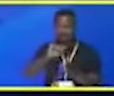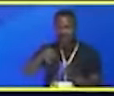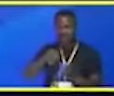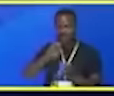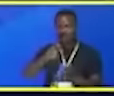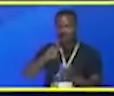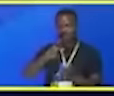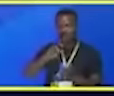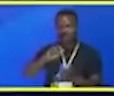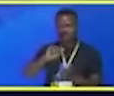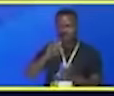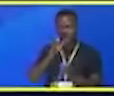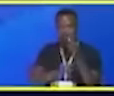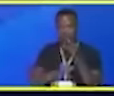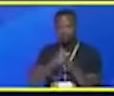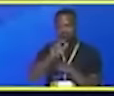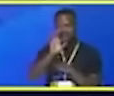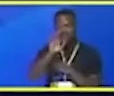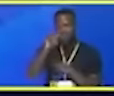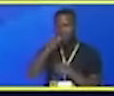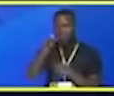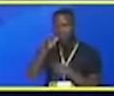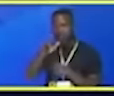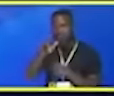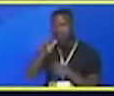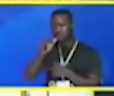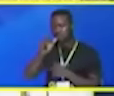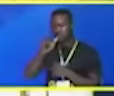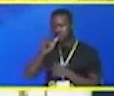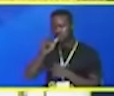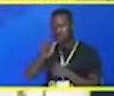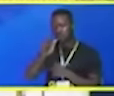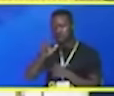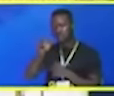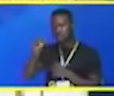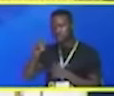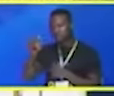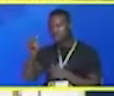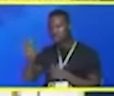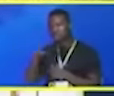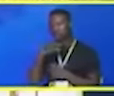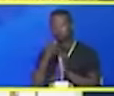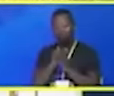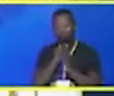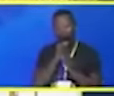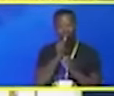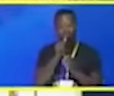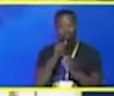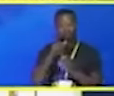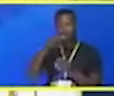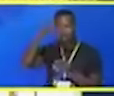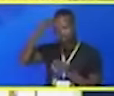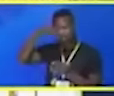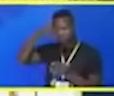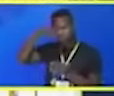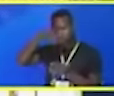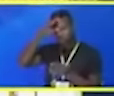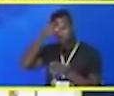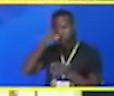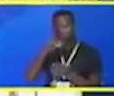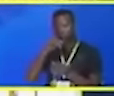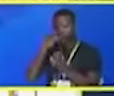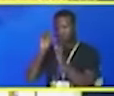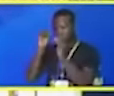chapter 9, when you read 23 and 24, it says, let not the wise man, I'm not teaching on